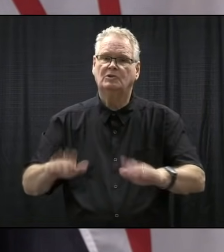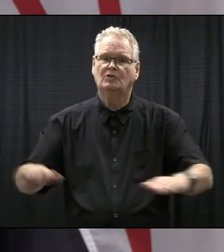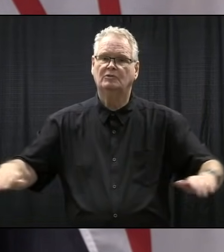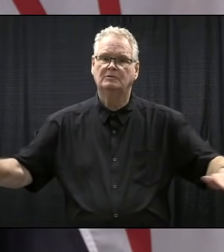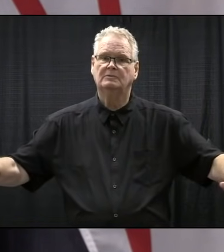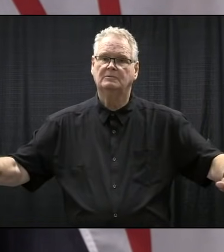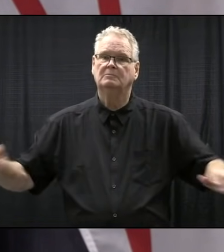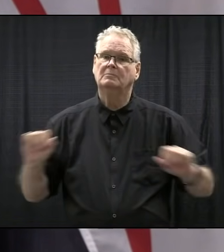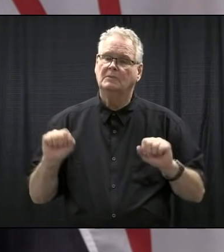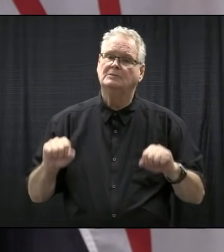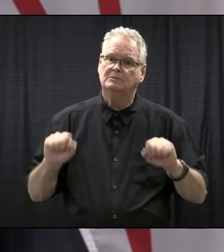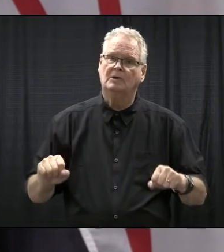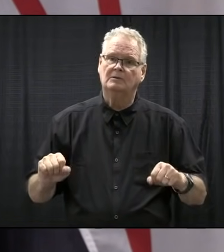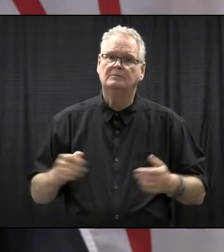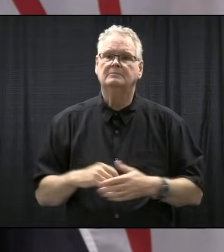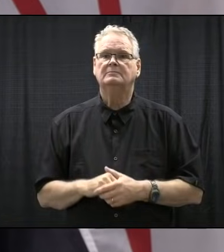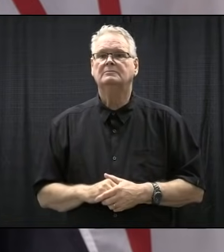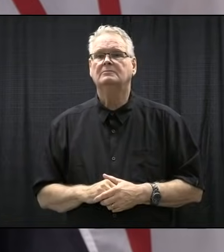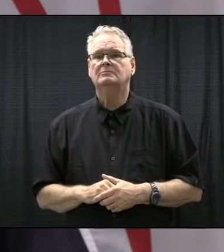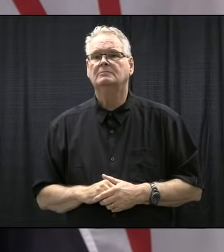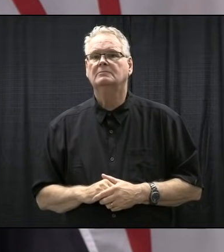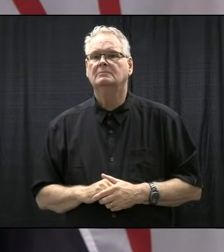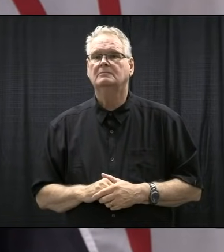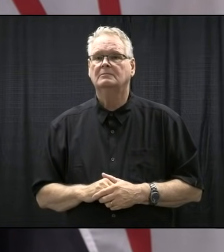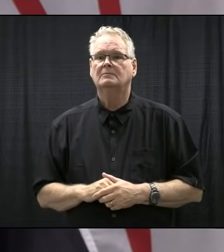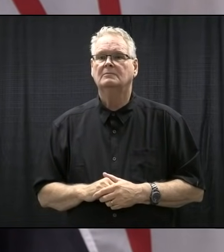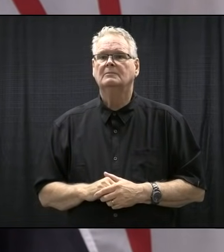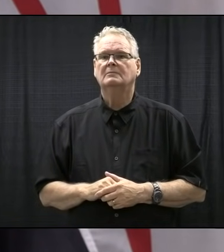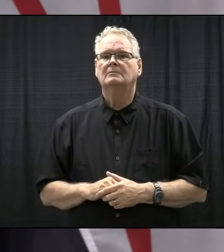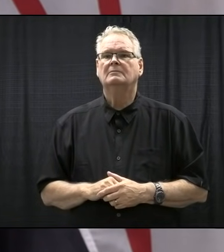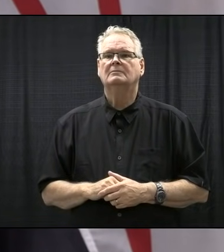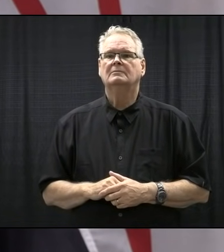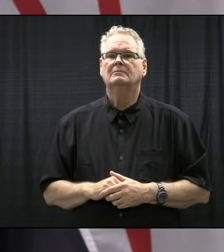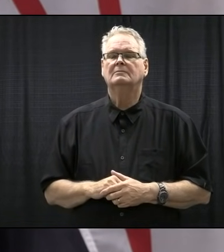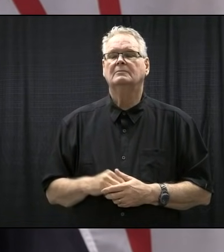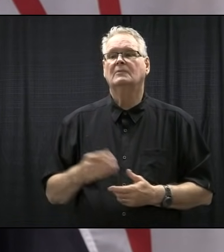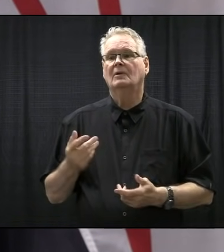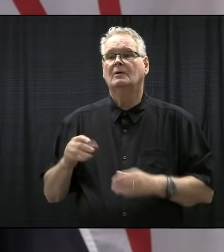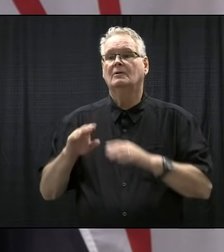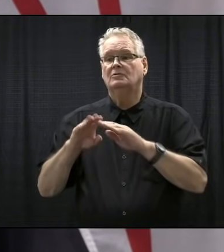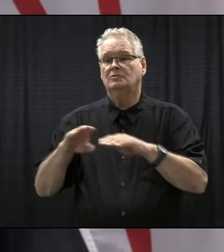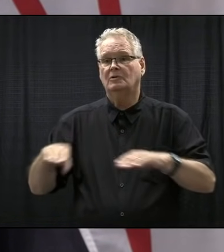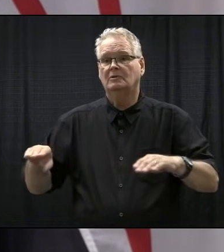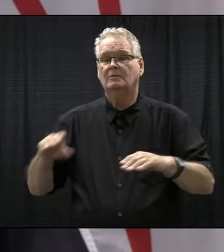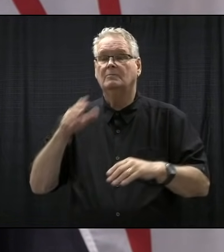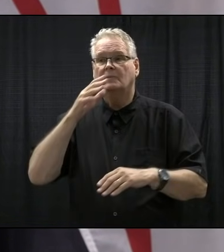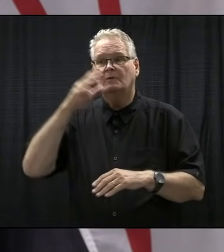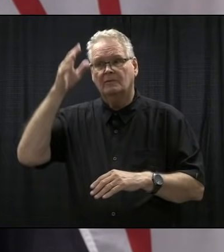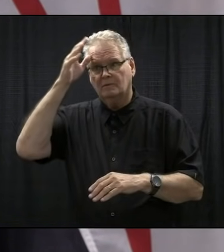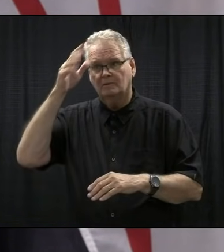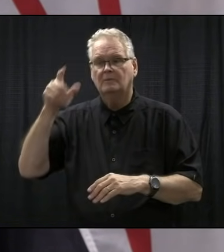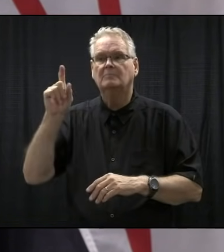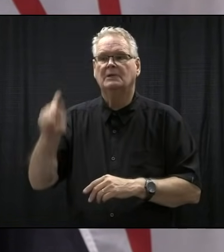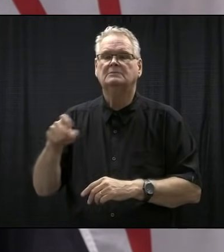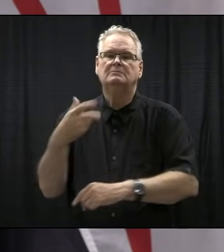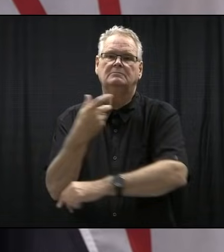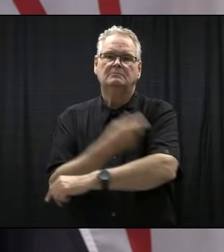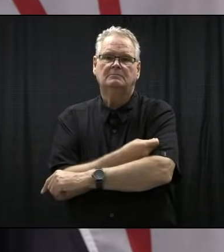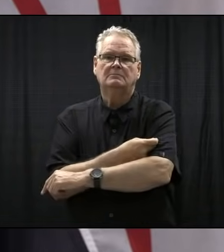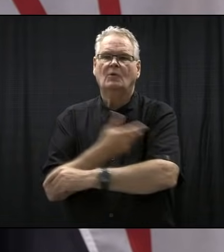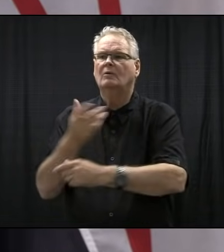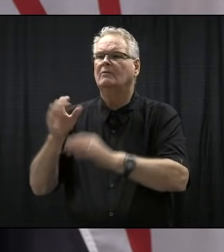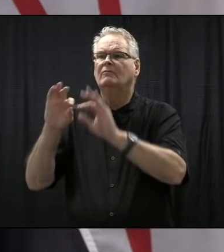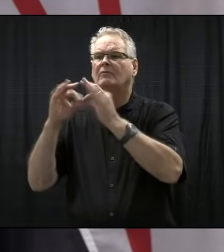get their vaccinations, as well as students 12 and older in the K-12 and post-secondary institutions. We need